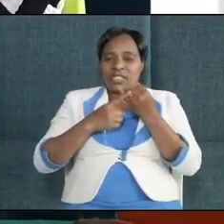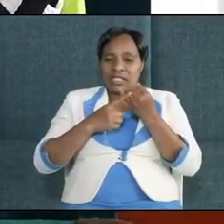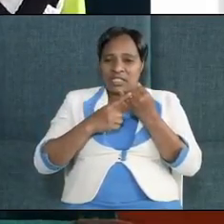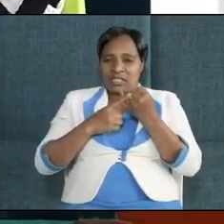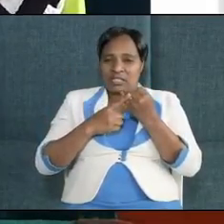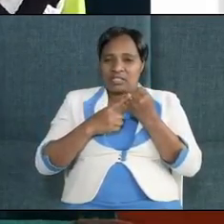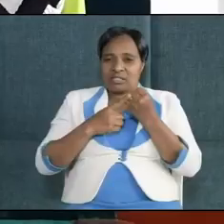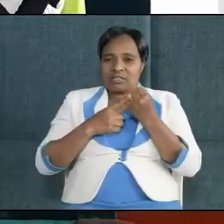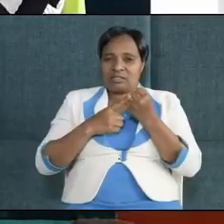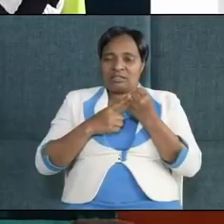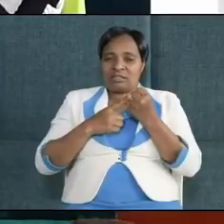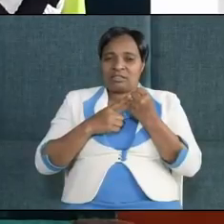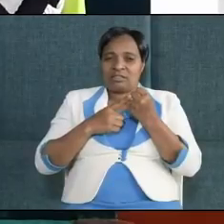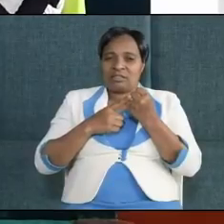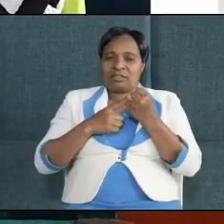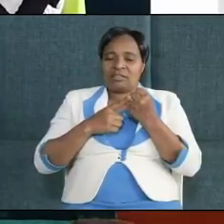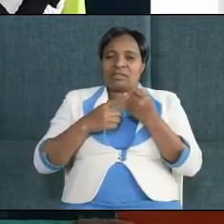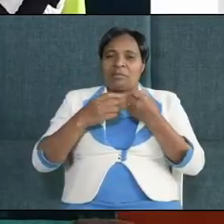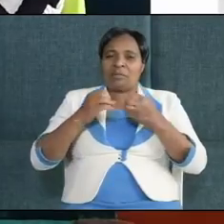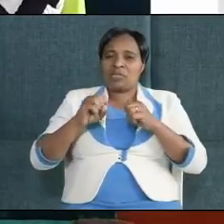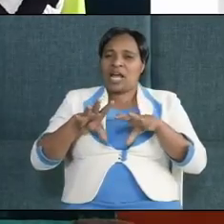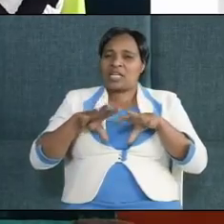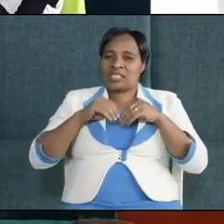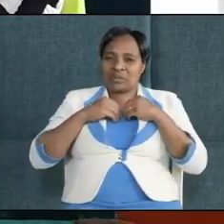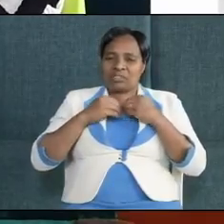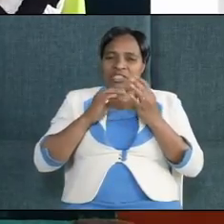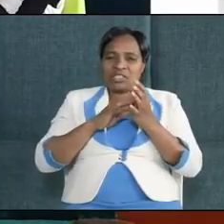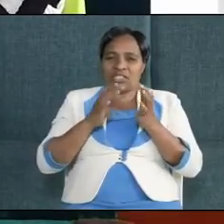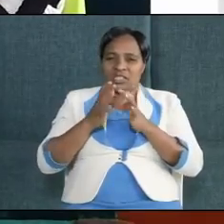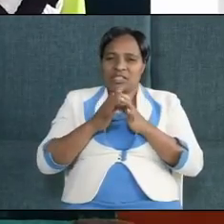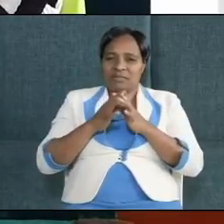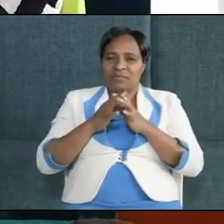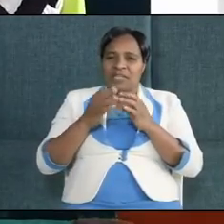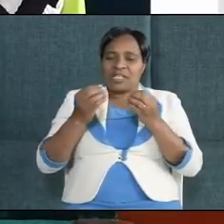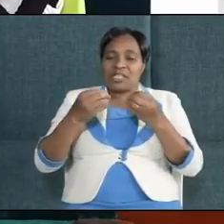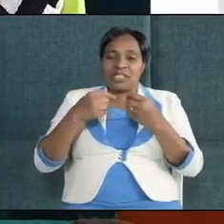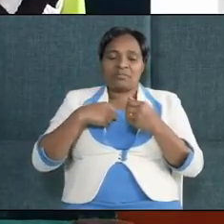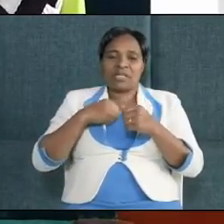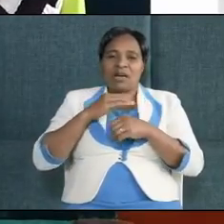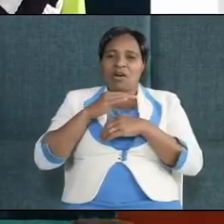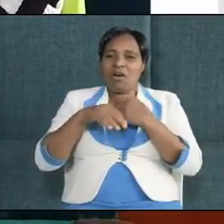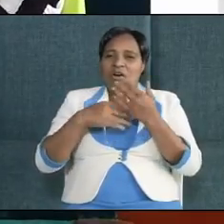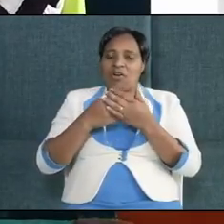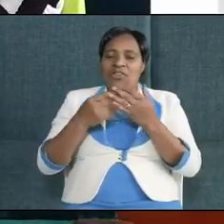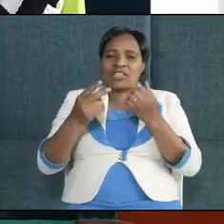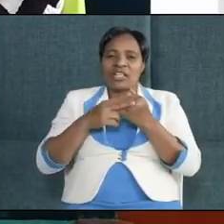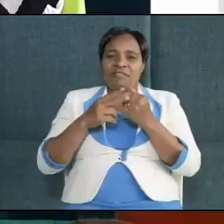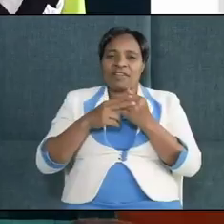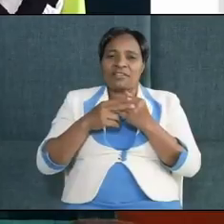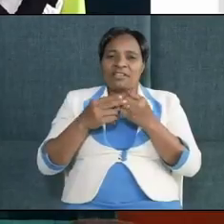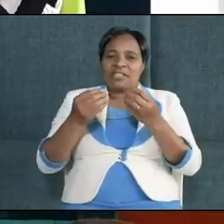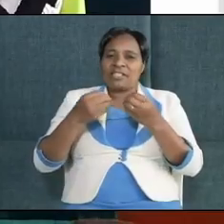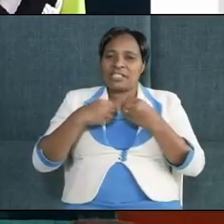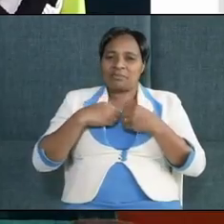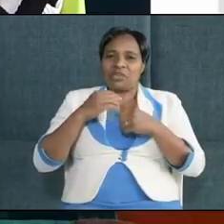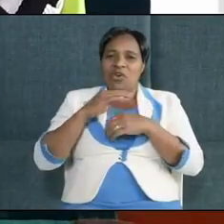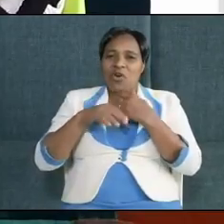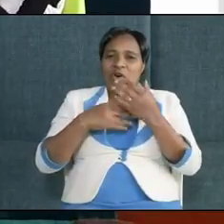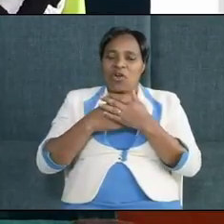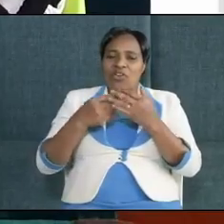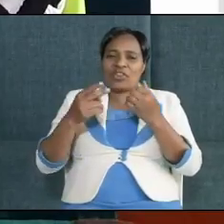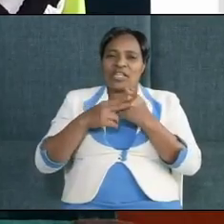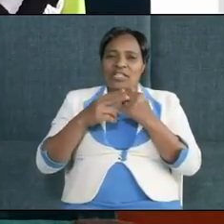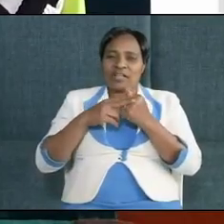1, 2, 3, 4, 5, 6. Have faith in Jesus. Teach me all the 7 steps. Teach me all the 7. Teach me all